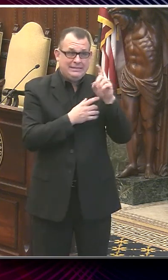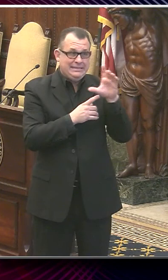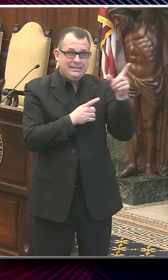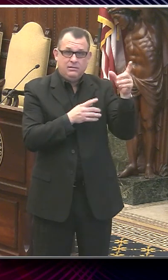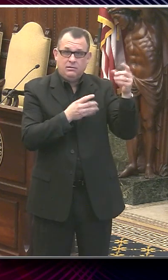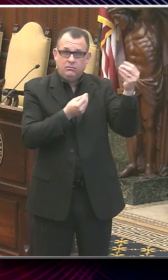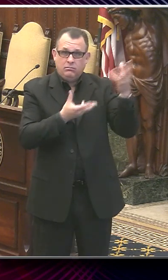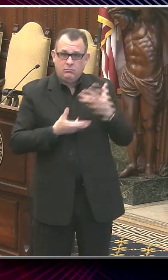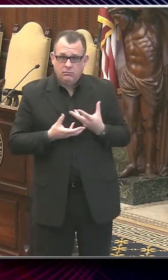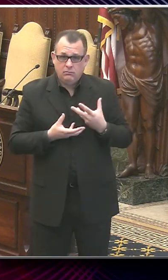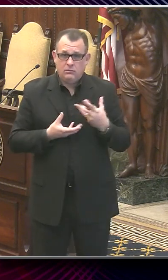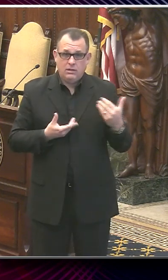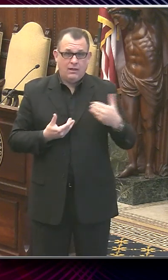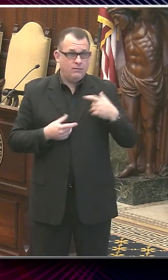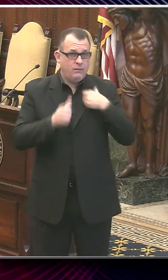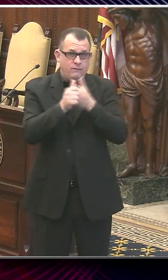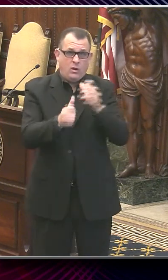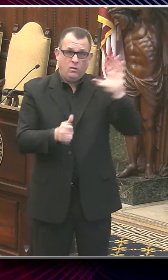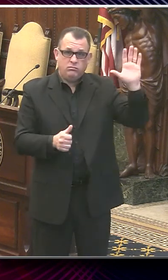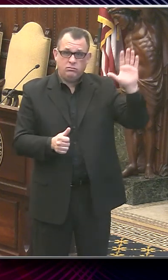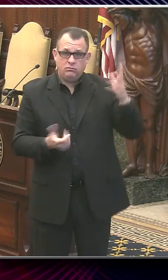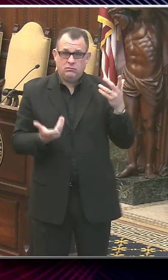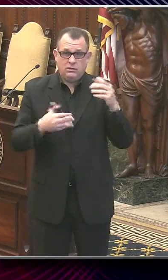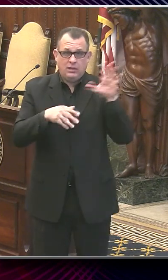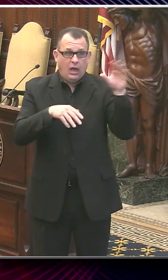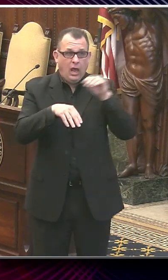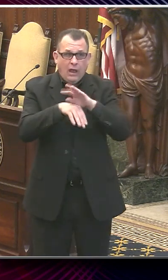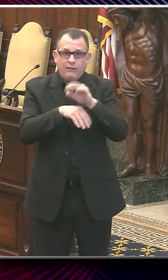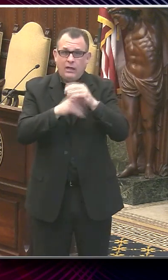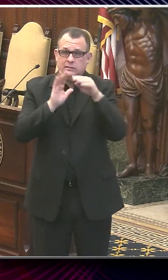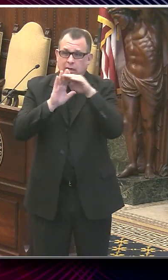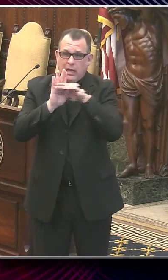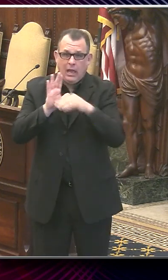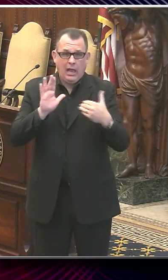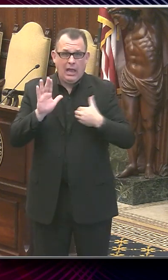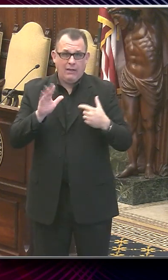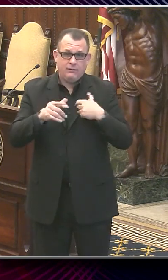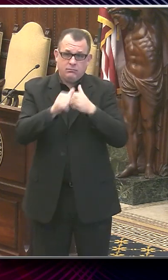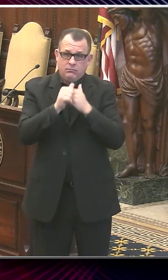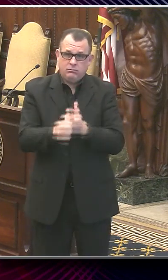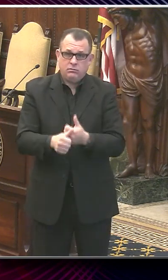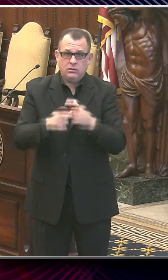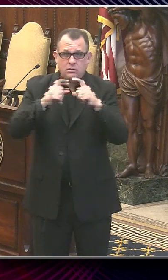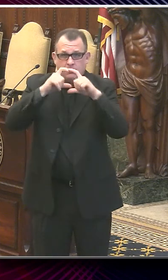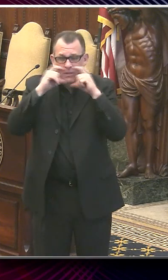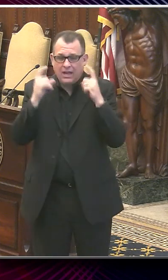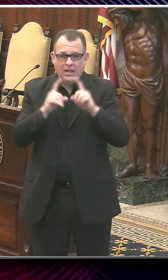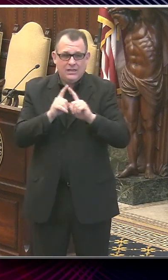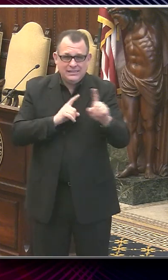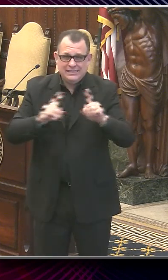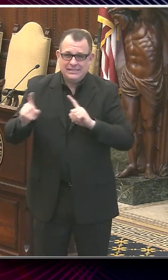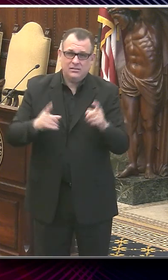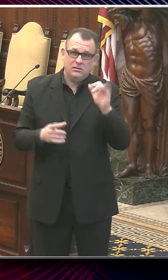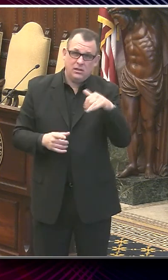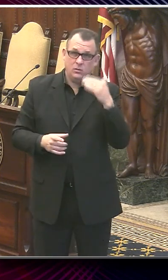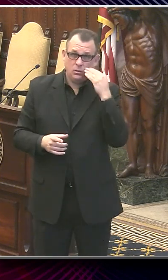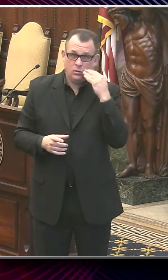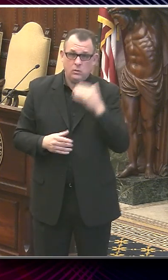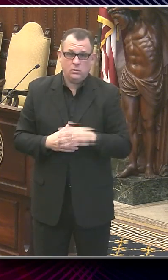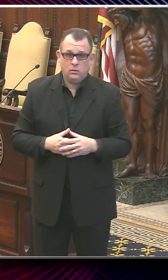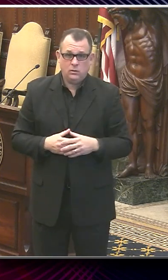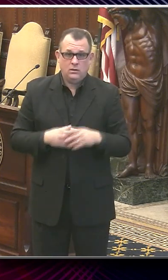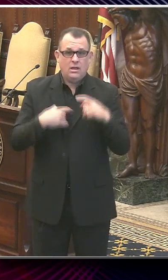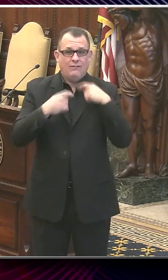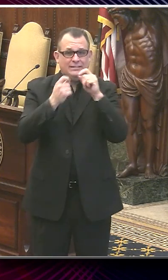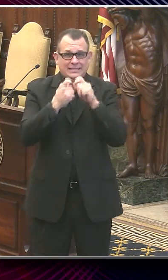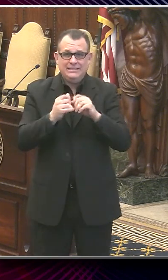written, and we have a whole set of guidance as well for schools. It centers around mask and distancing, and then a lot of detail on how